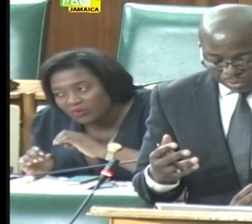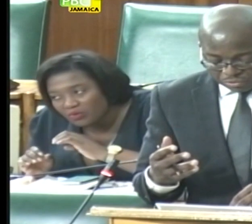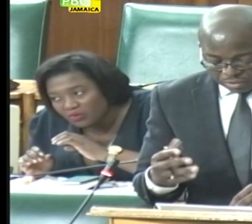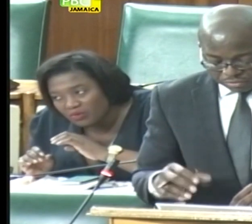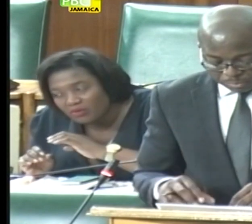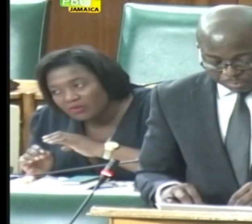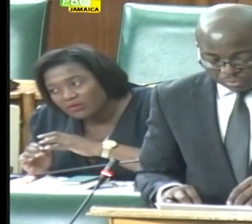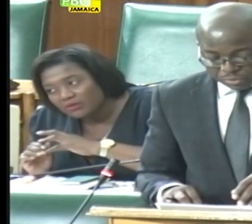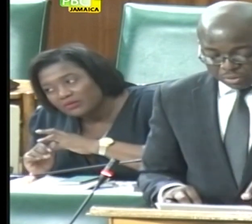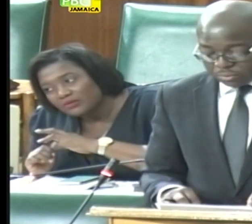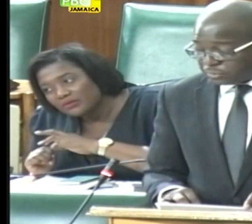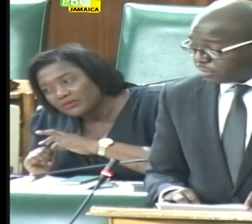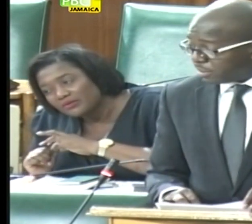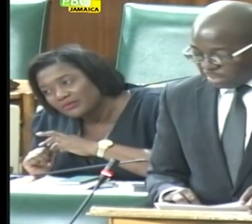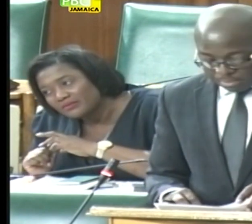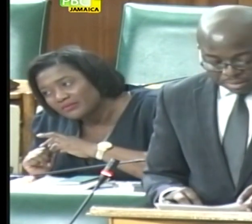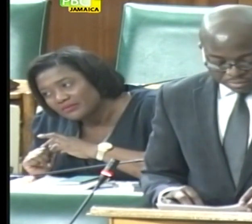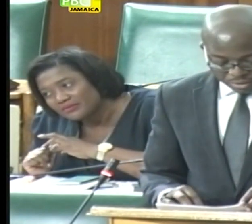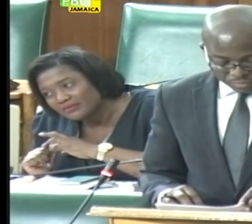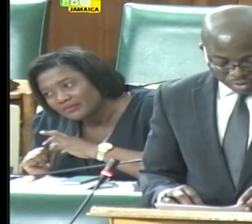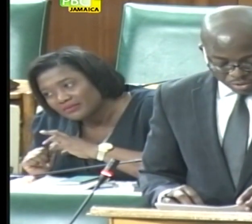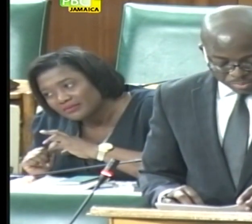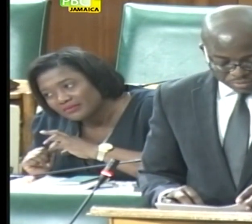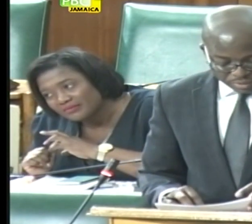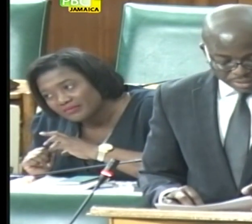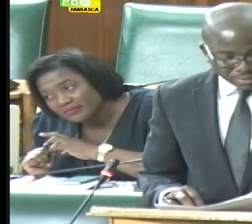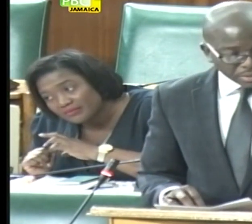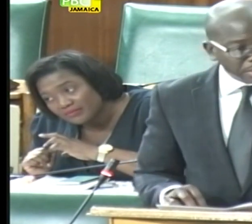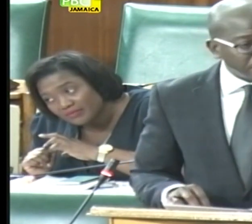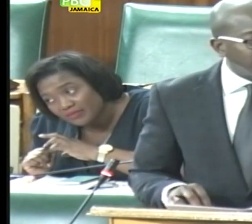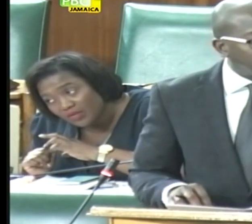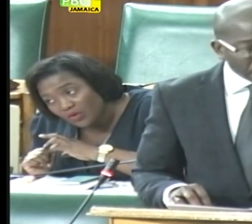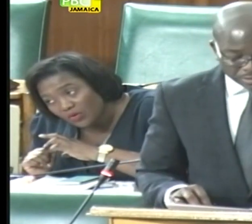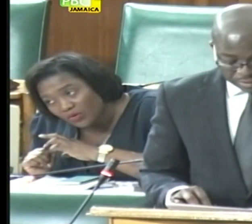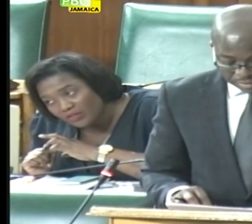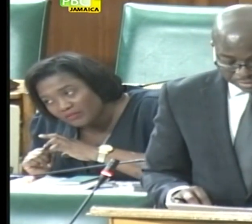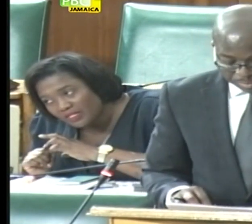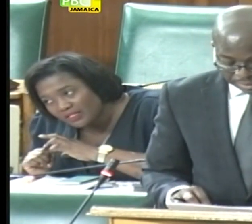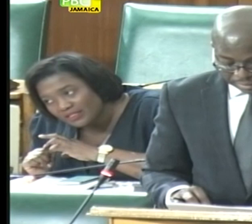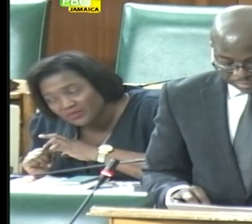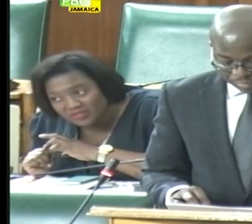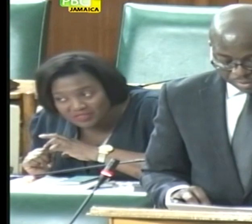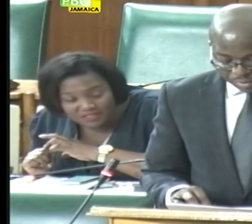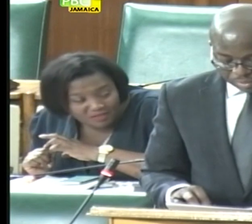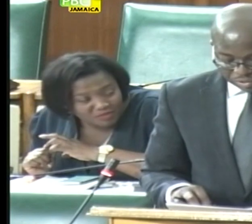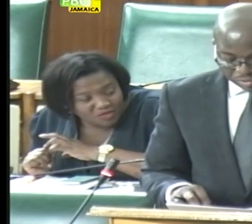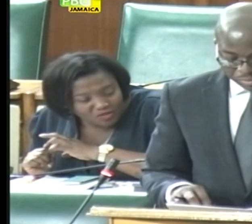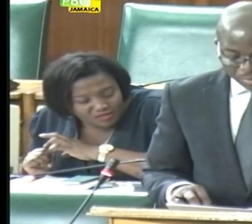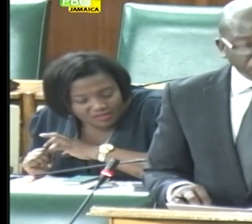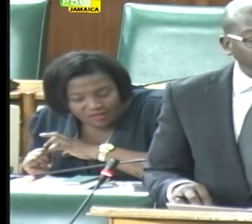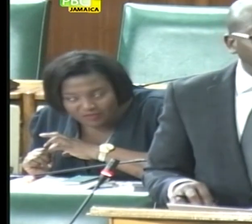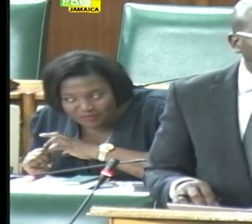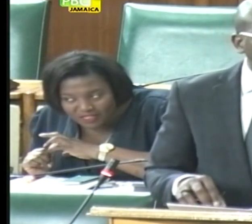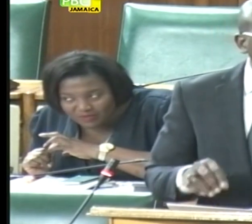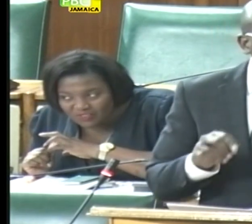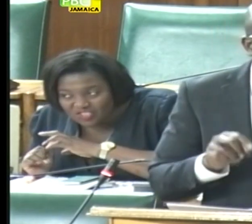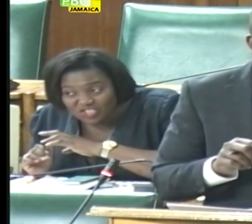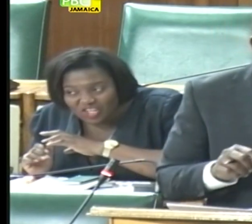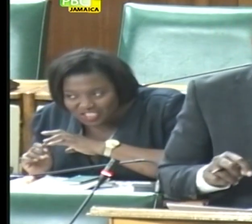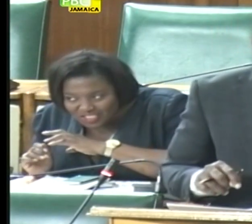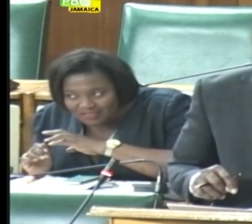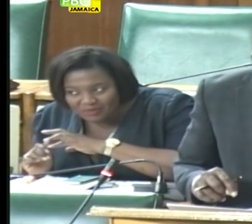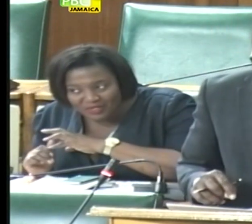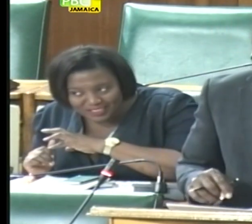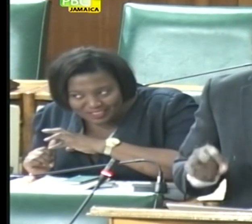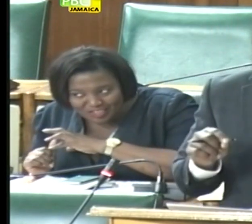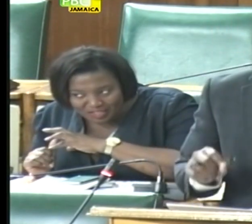I will now seek the support of the members of the Honourable Senate in passing this bill, which we have titled, and is